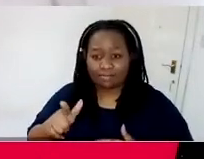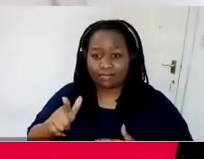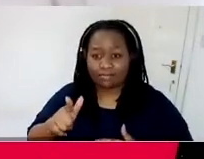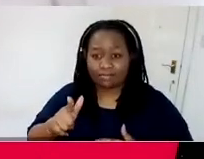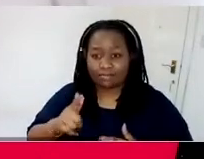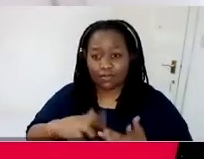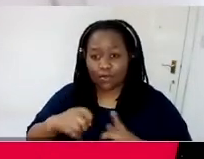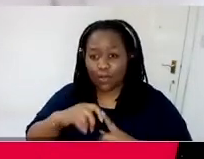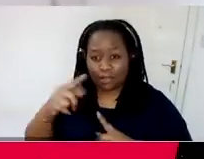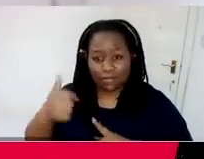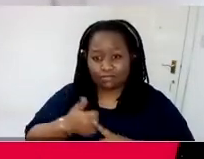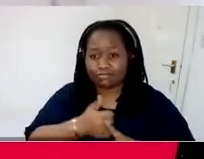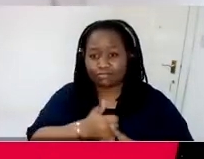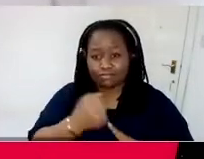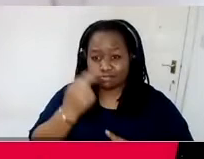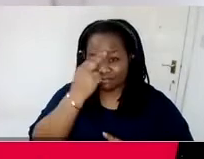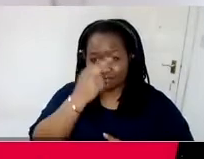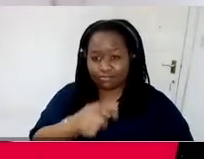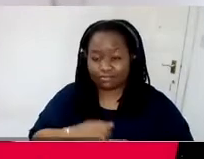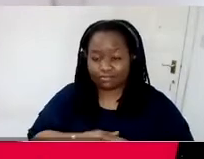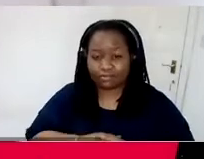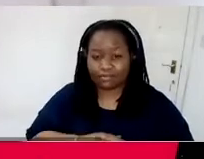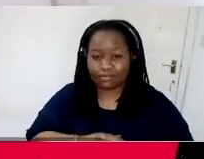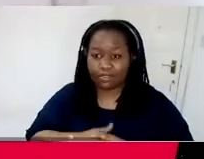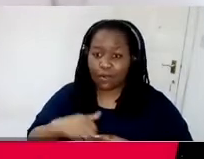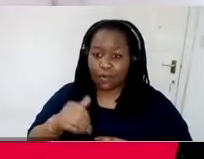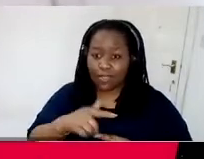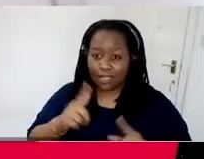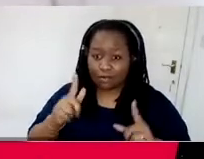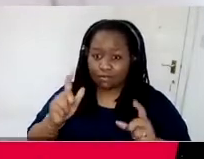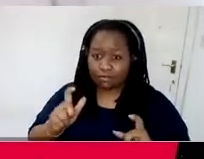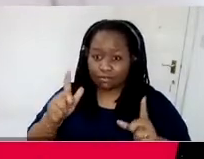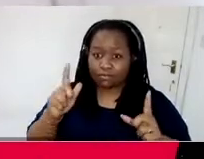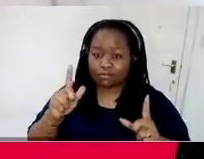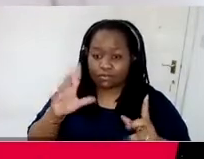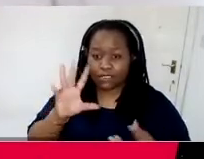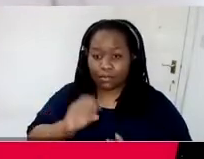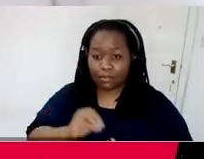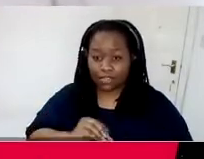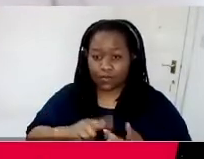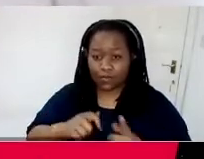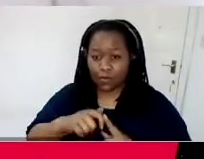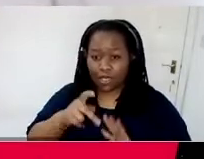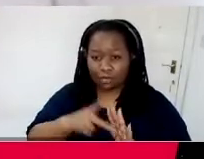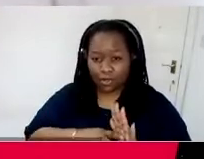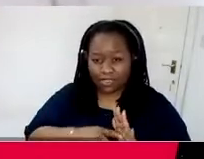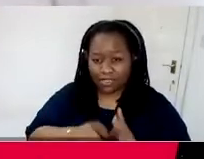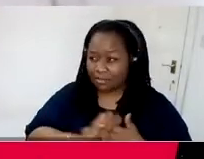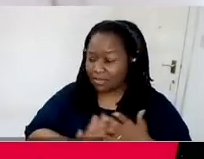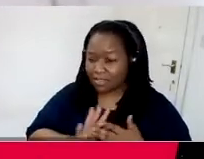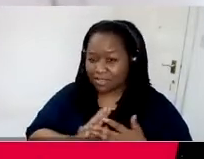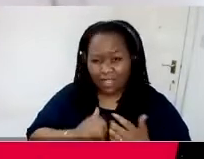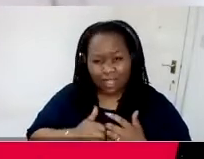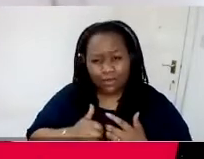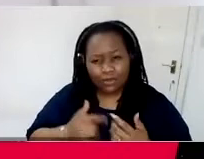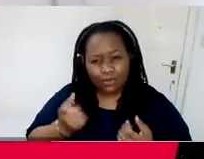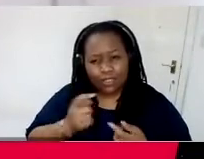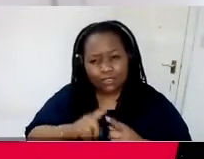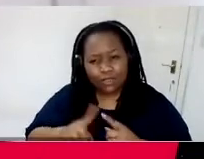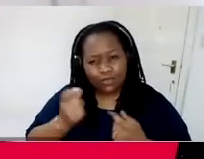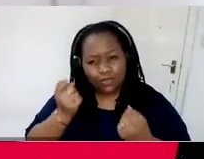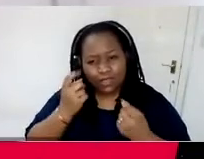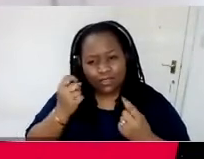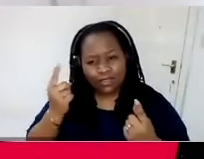So with that snapshot of UK policy, what are we to make of it? How are we to understand it? I want to